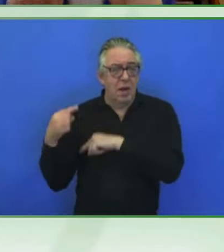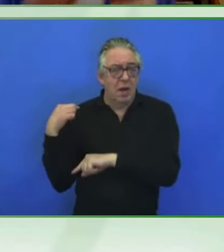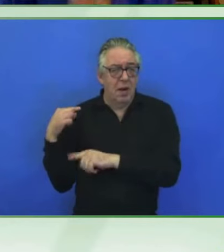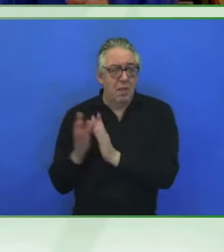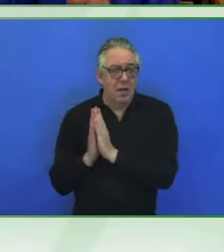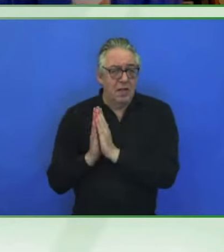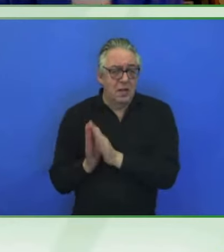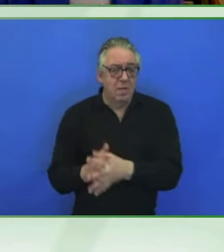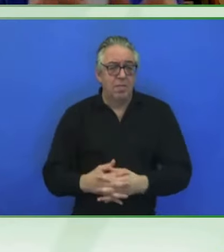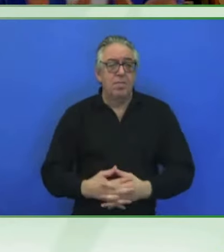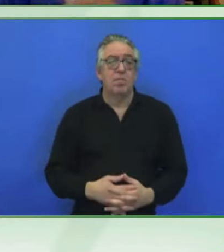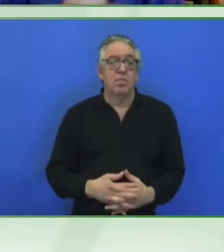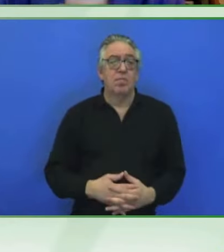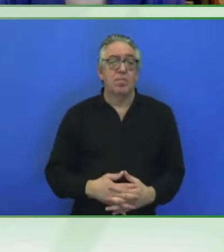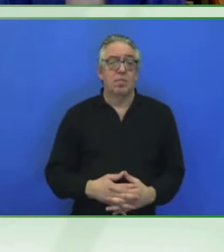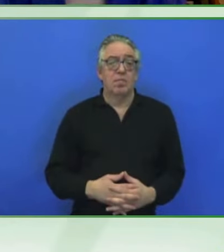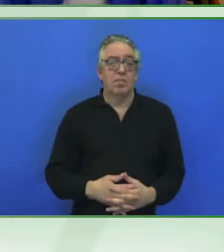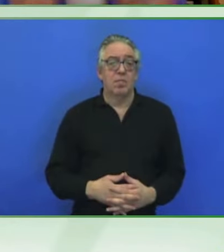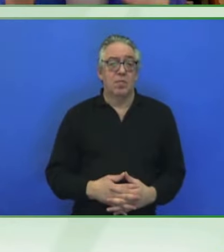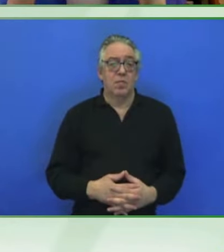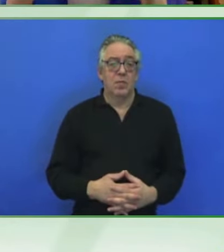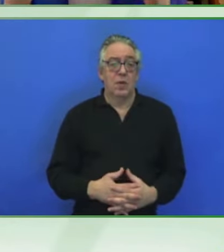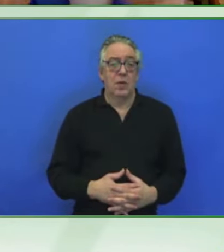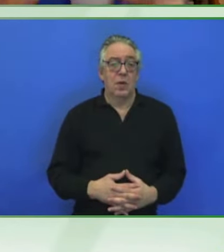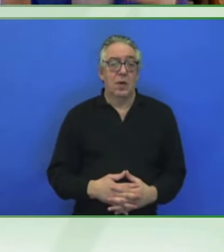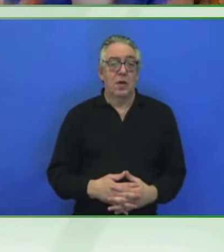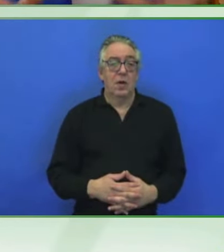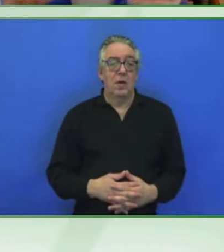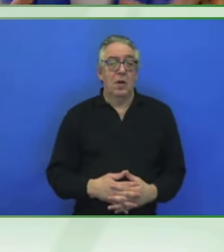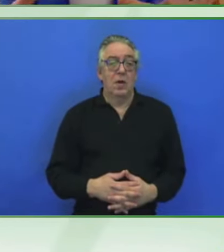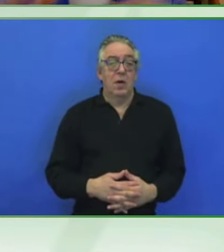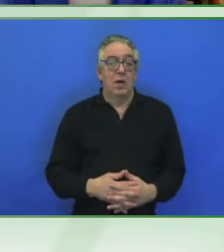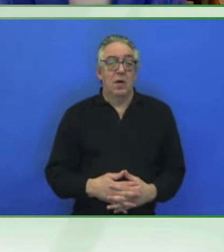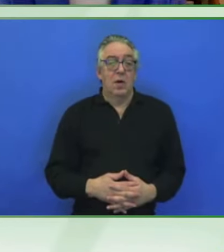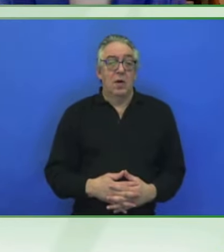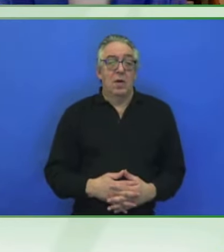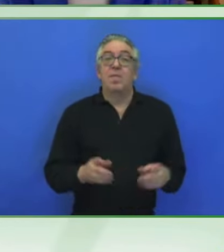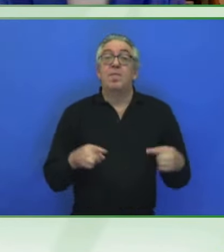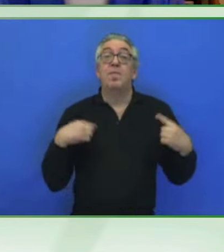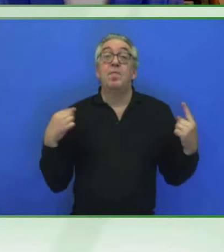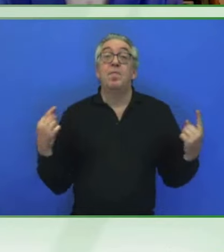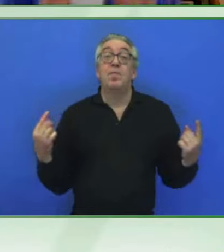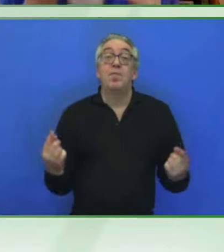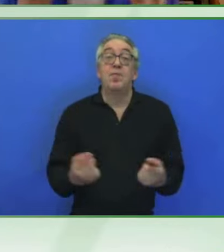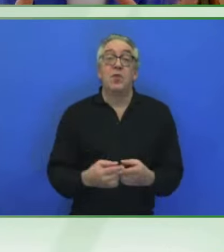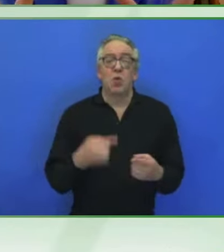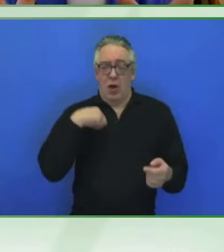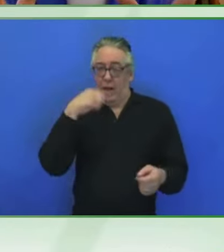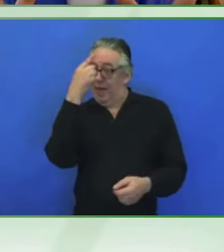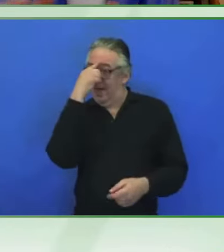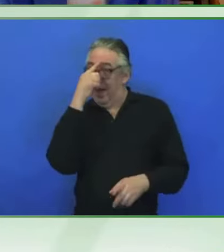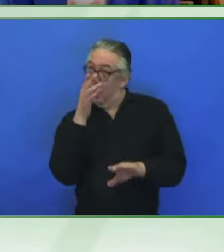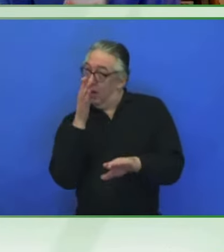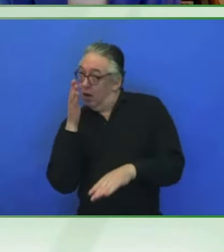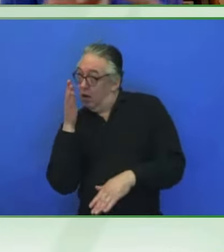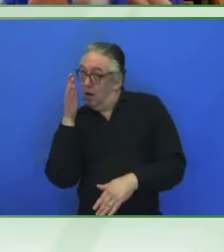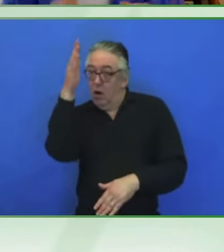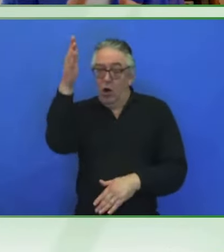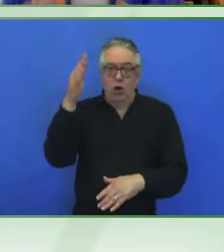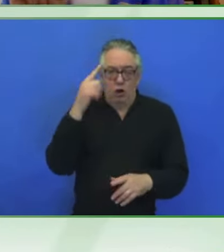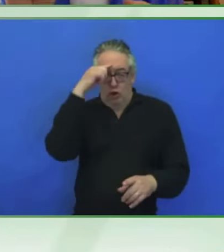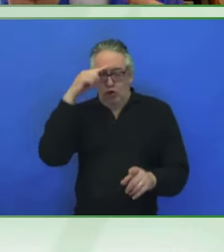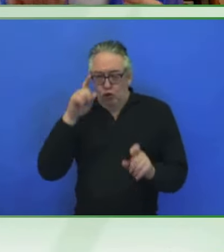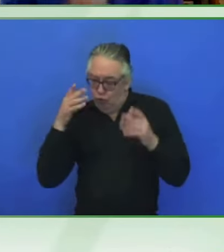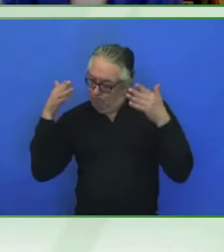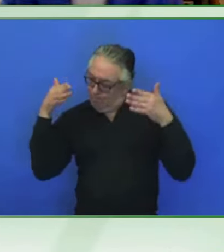you. Okay, we are a strategic advice body, so we give them advice around strategy, and it can